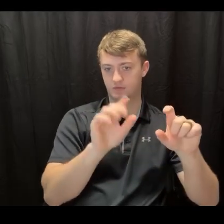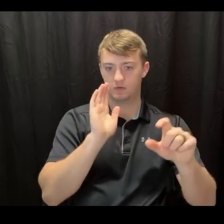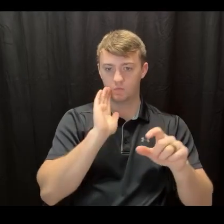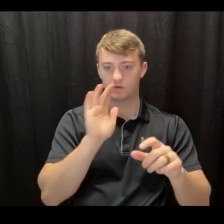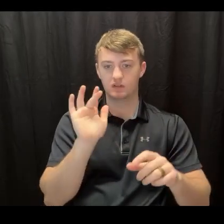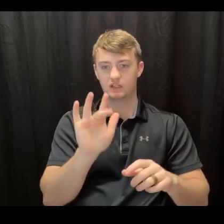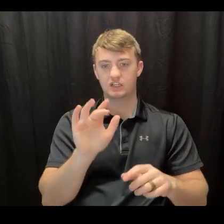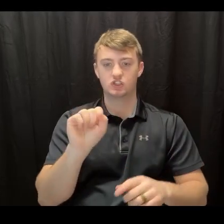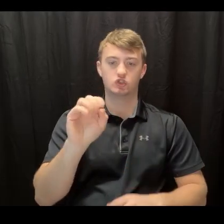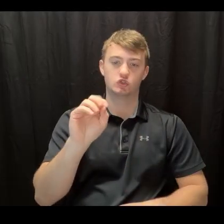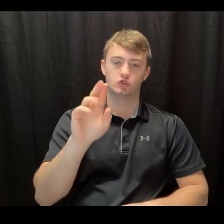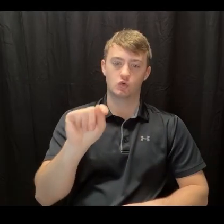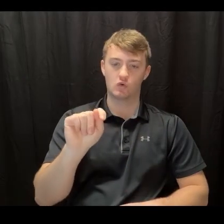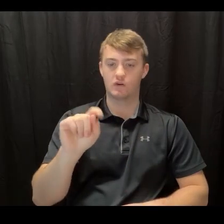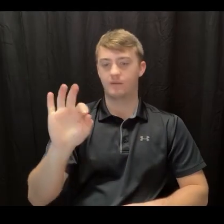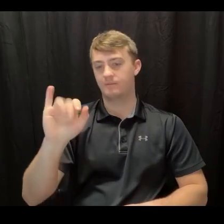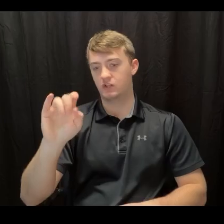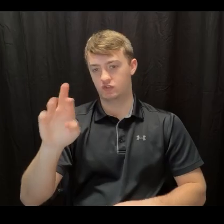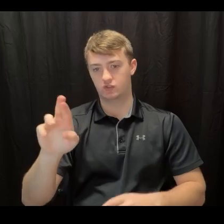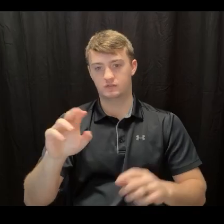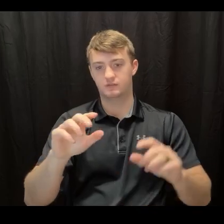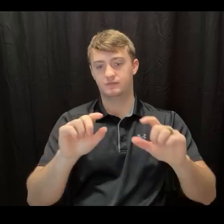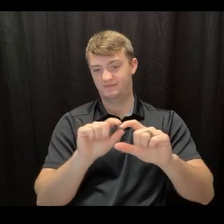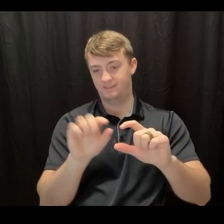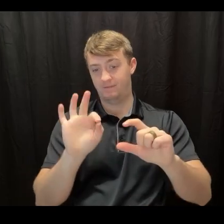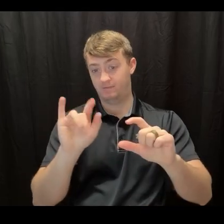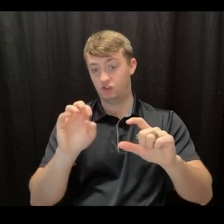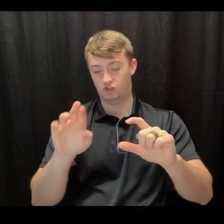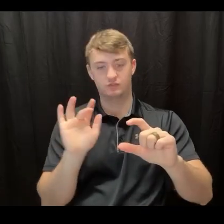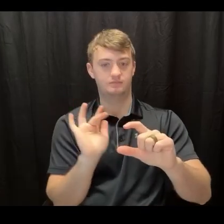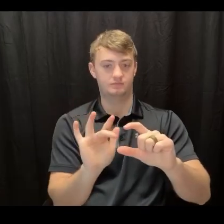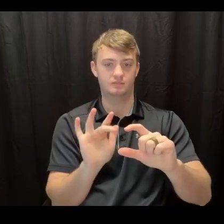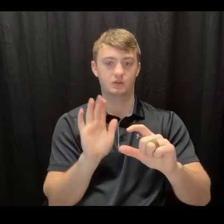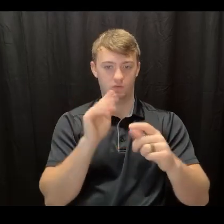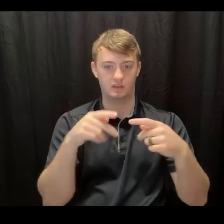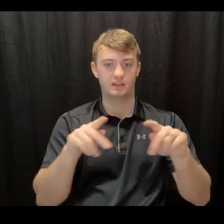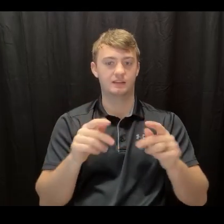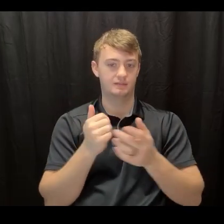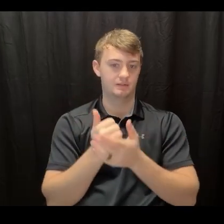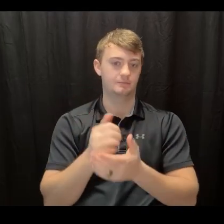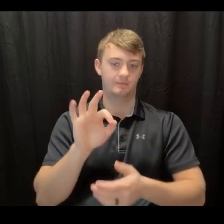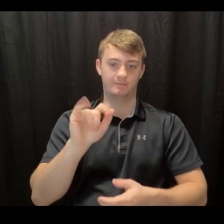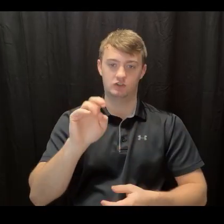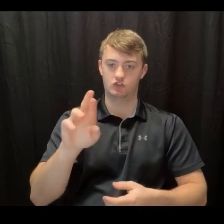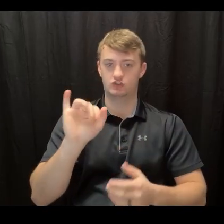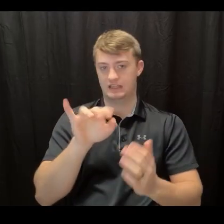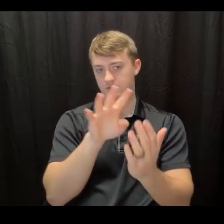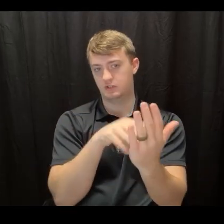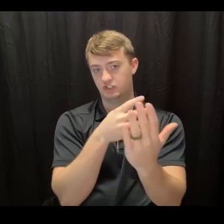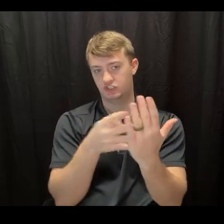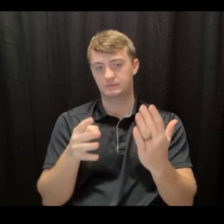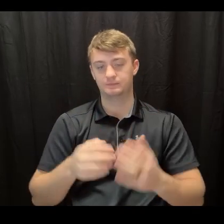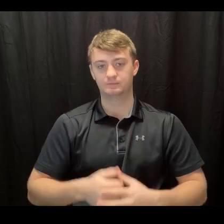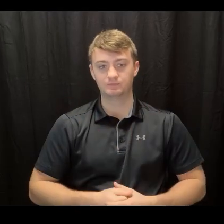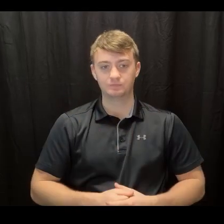click Sort and Filter and select Filter. This will allow you to sort and filter the spreadsheet.